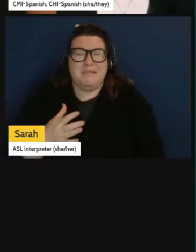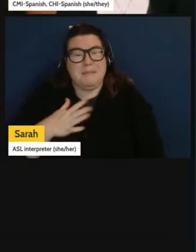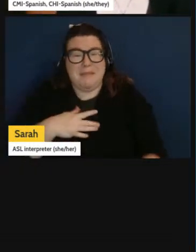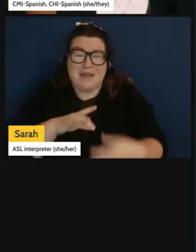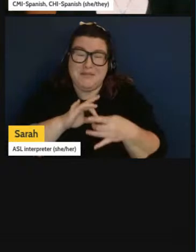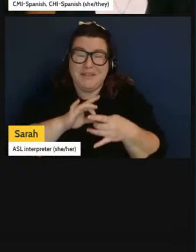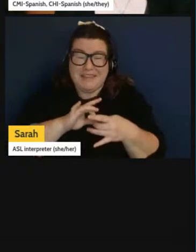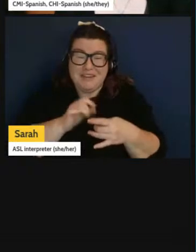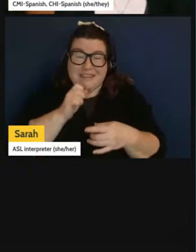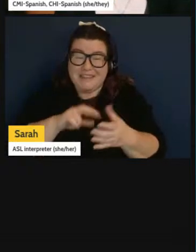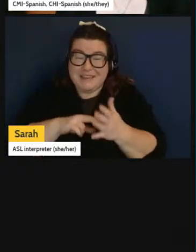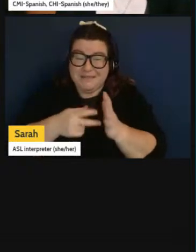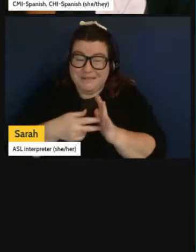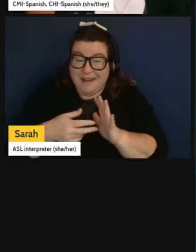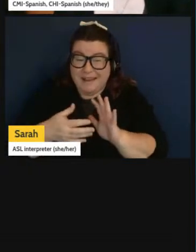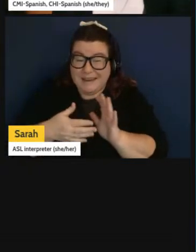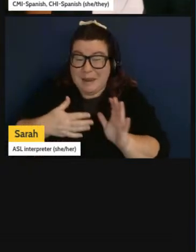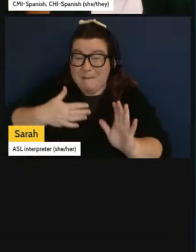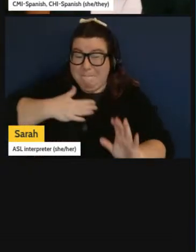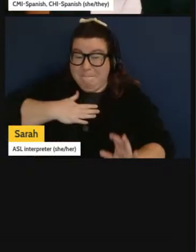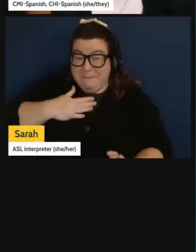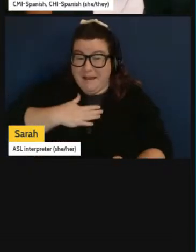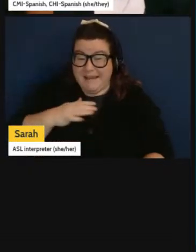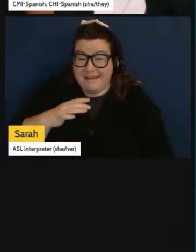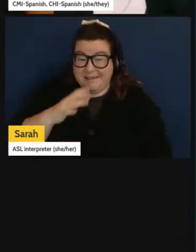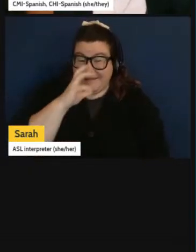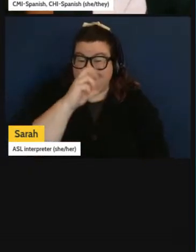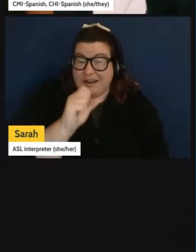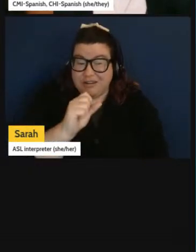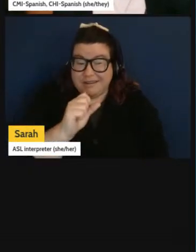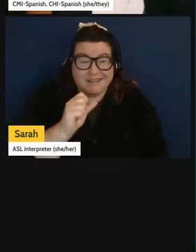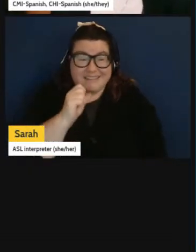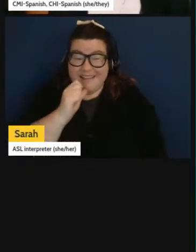my sexuality. It doesn't affect who I'm attracted to.